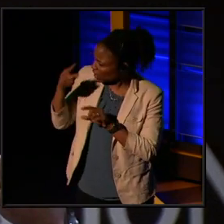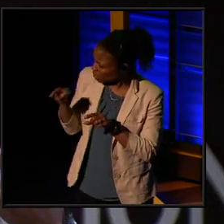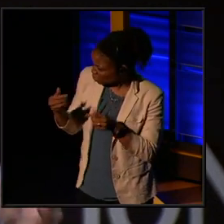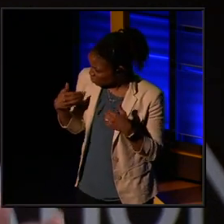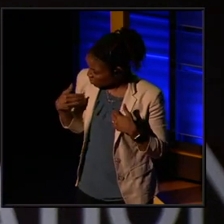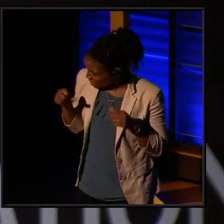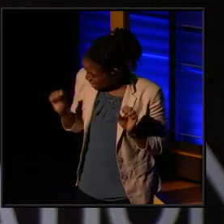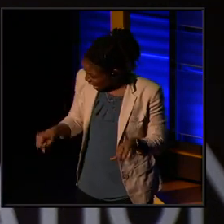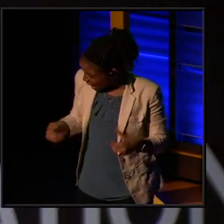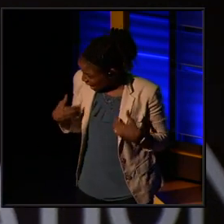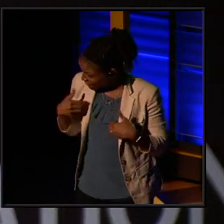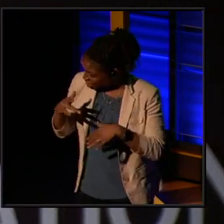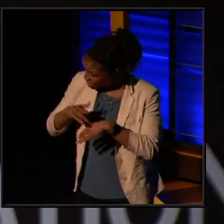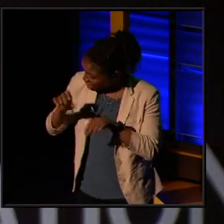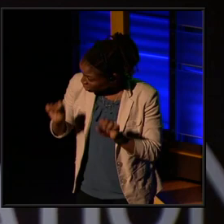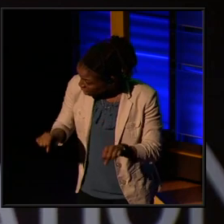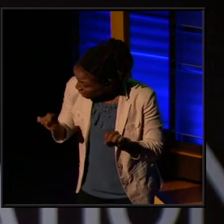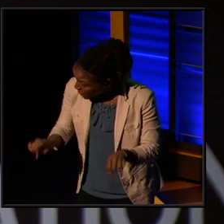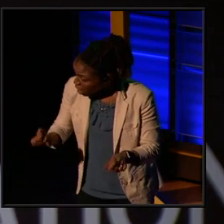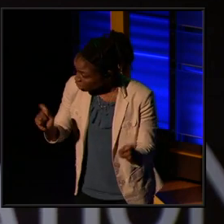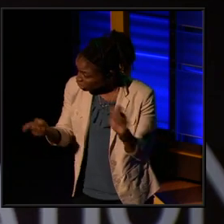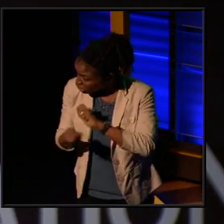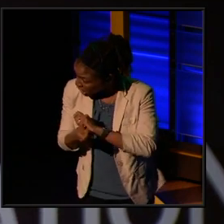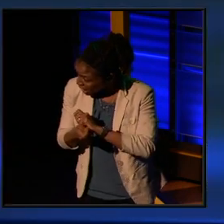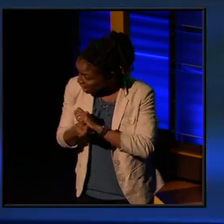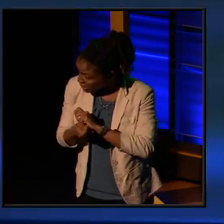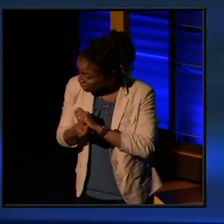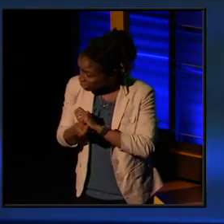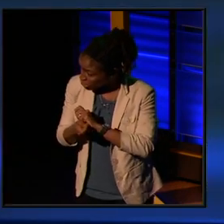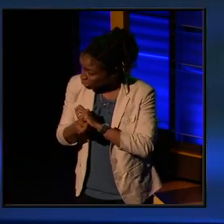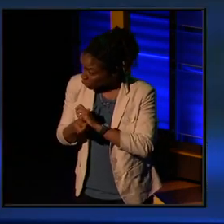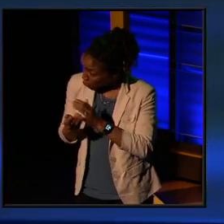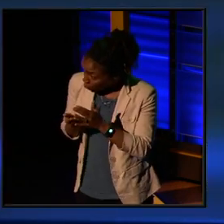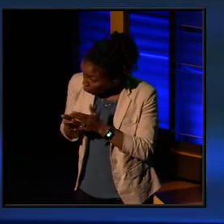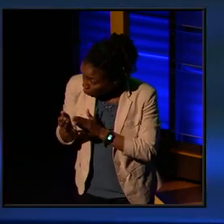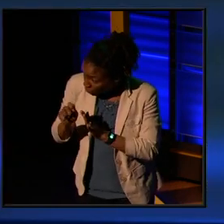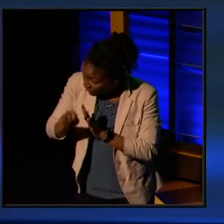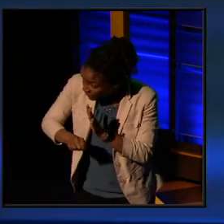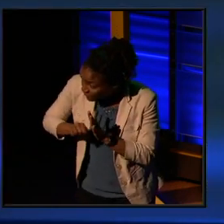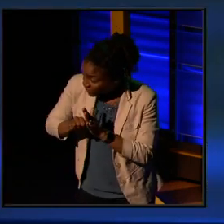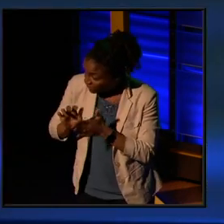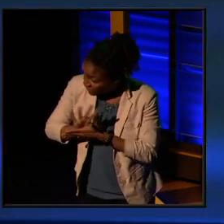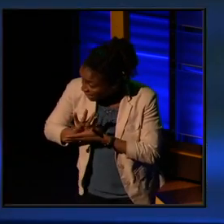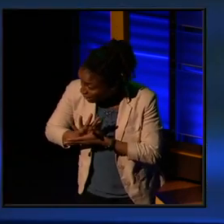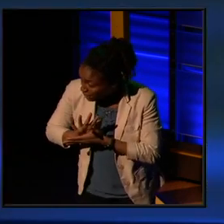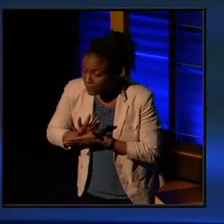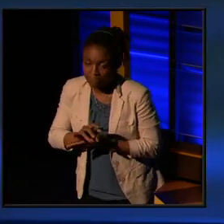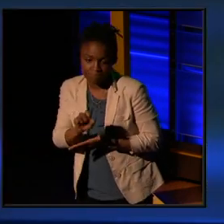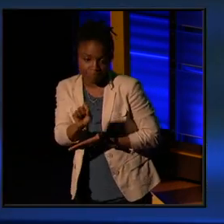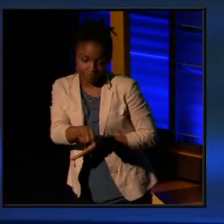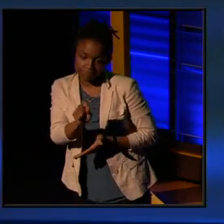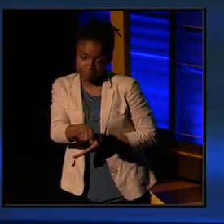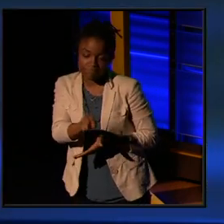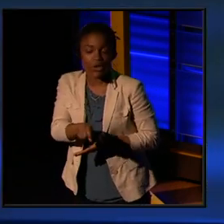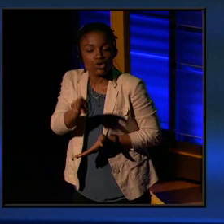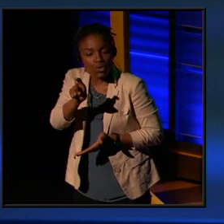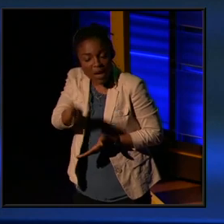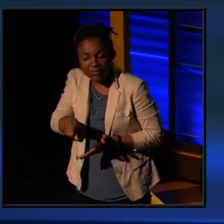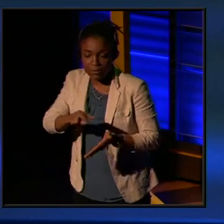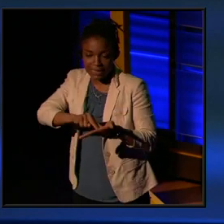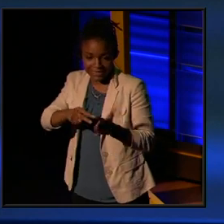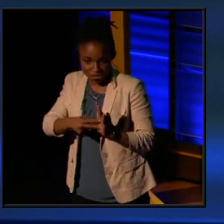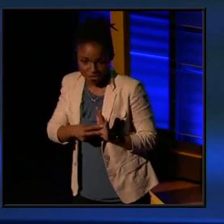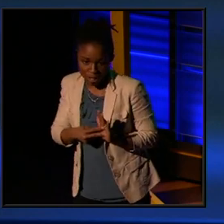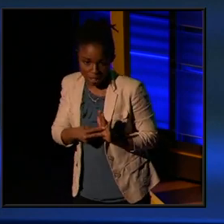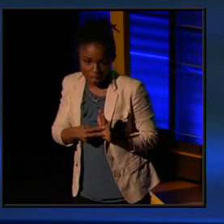tangible change through film? I do. And I think that to have tangible change, you kind of have to be really, really intentional